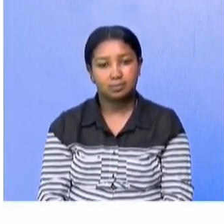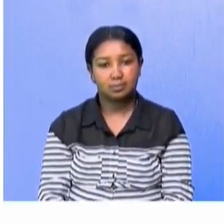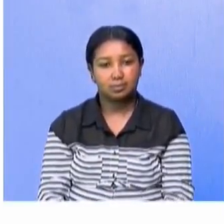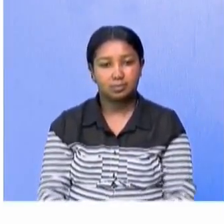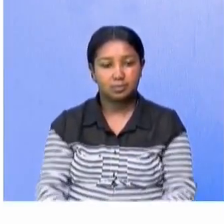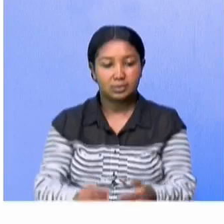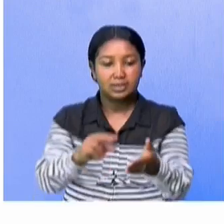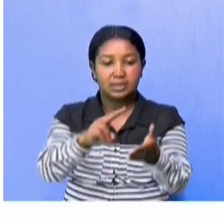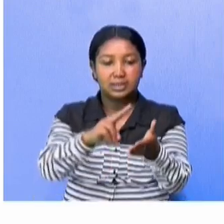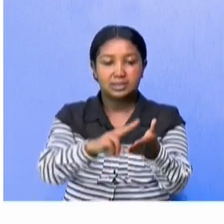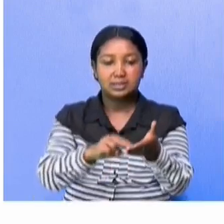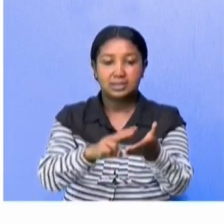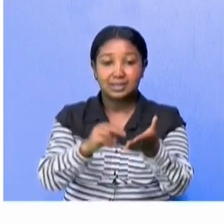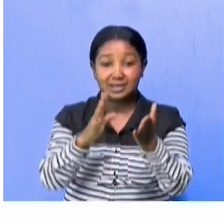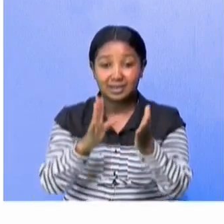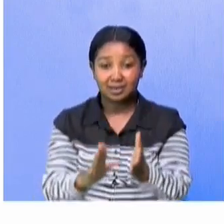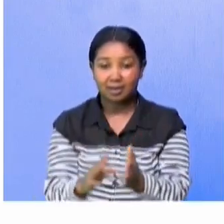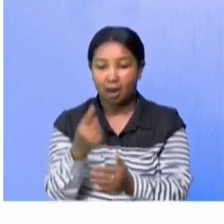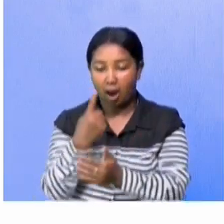alone